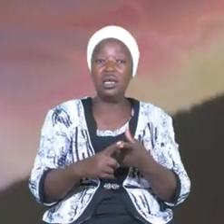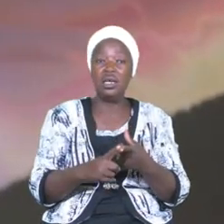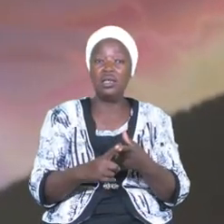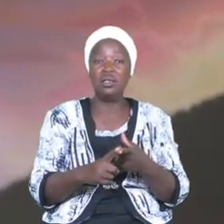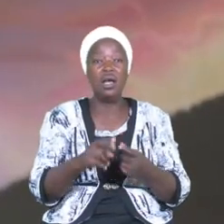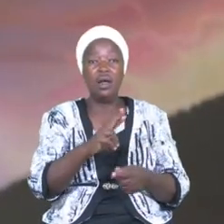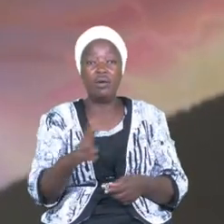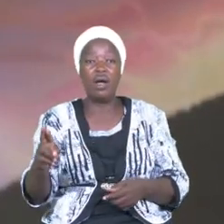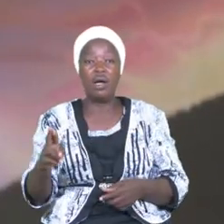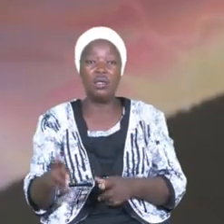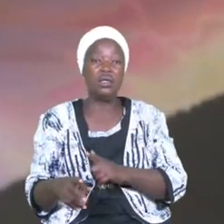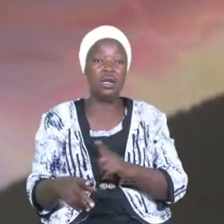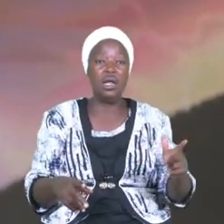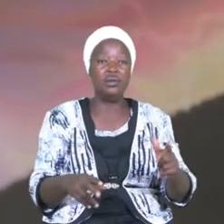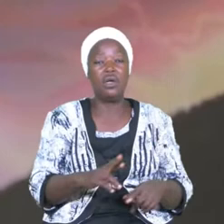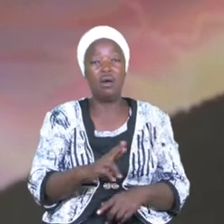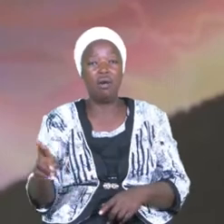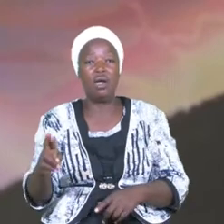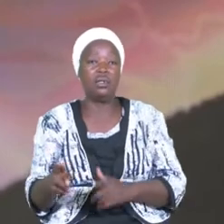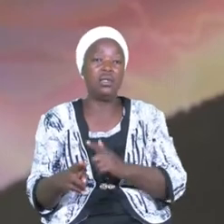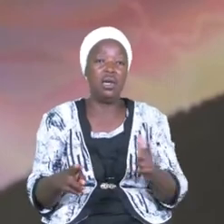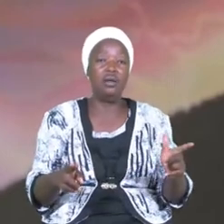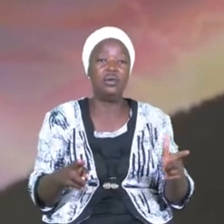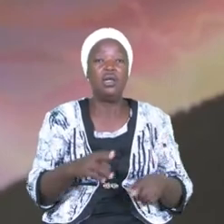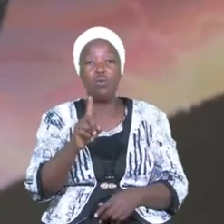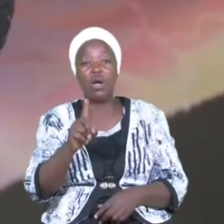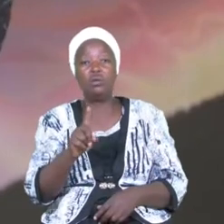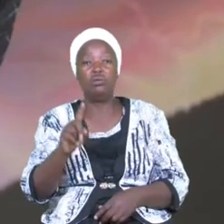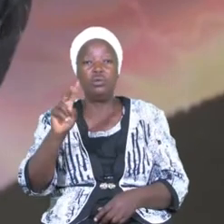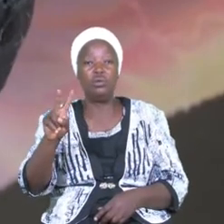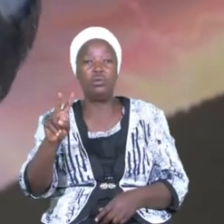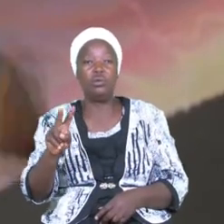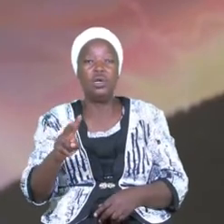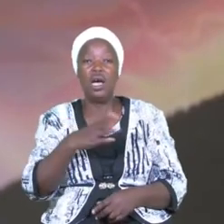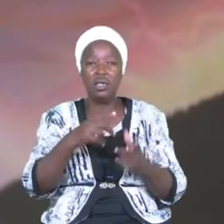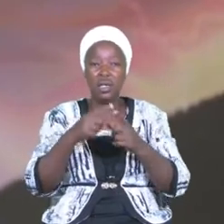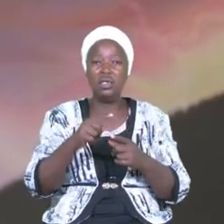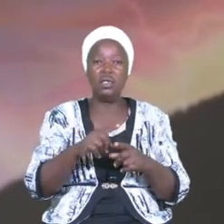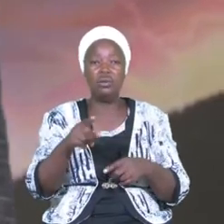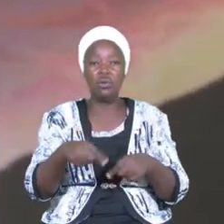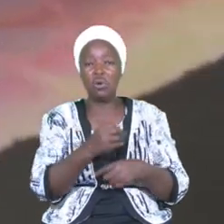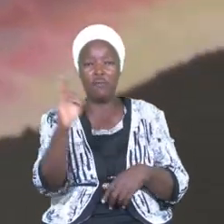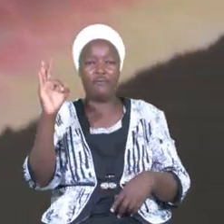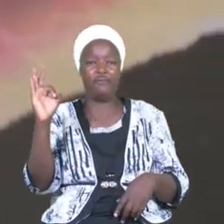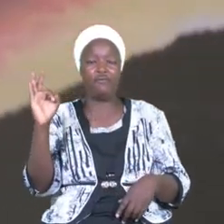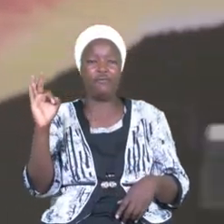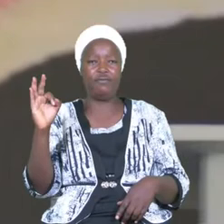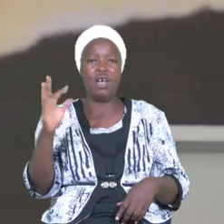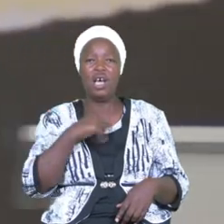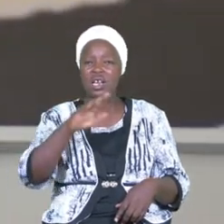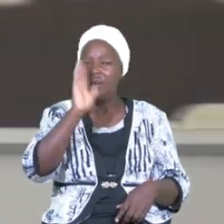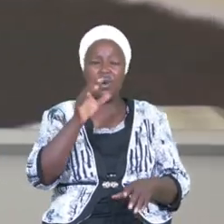left, right, left, one, two, and then he goes up. Can never conquer. It's